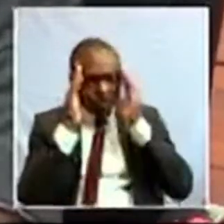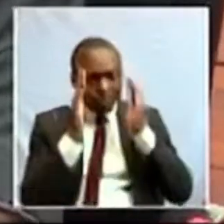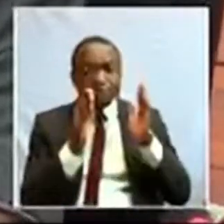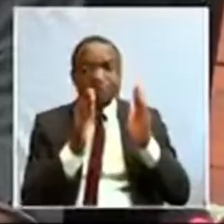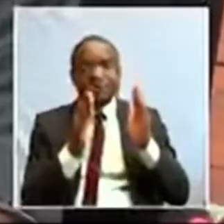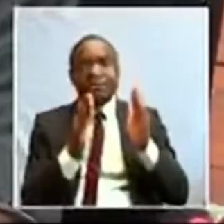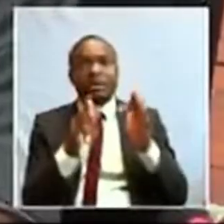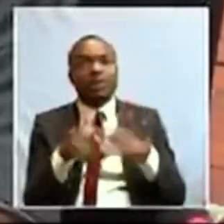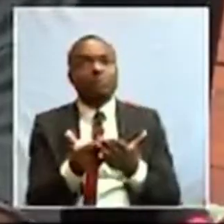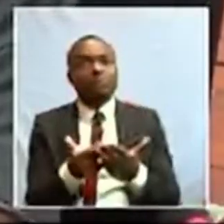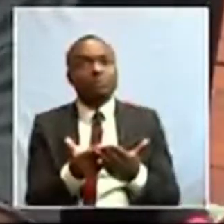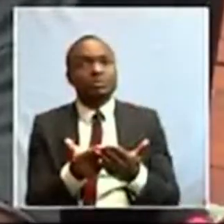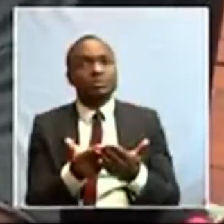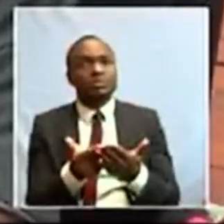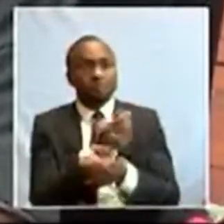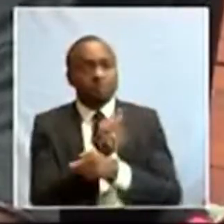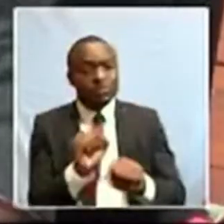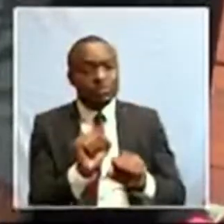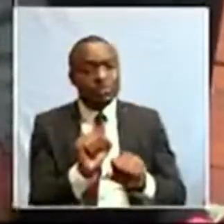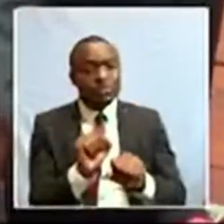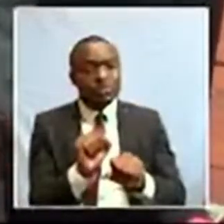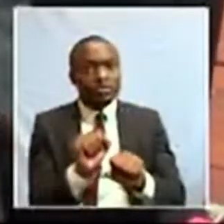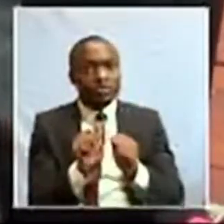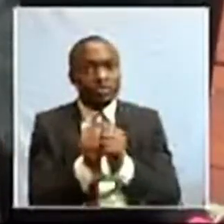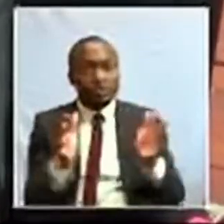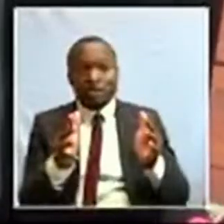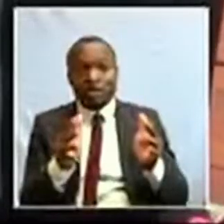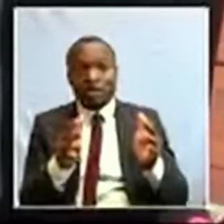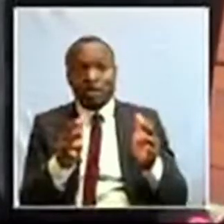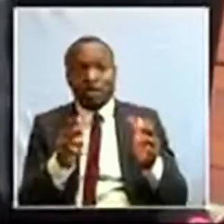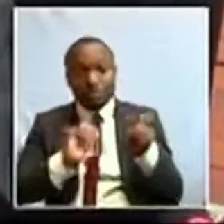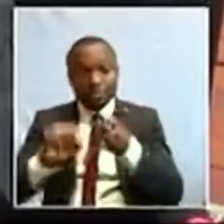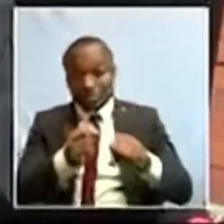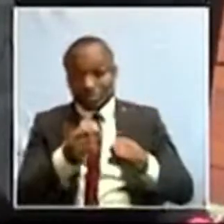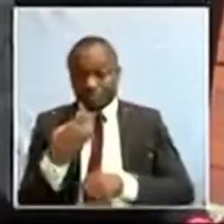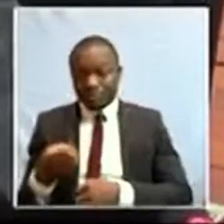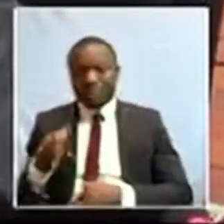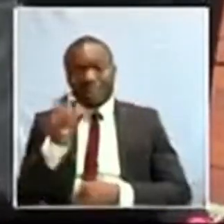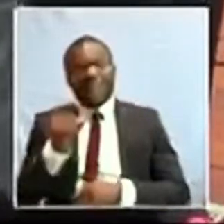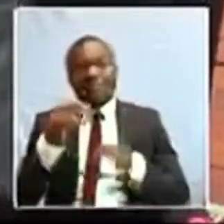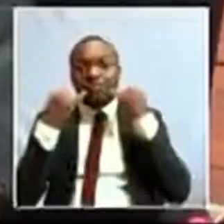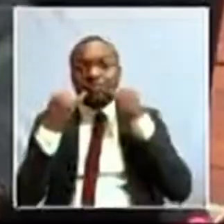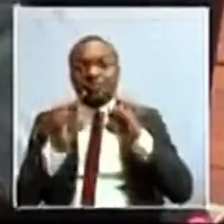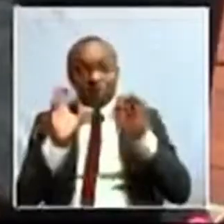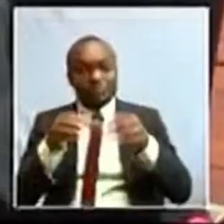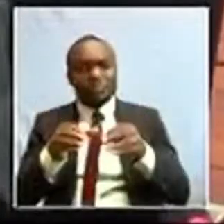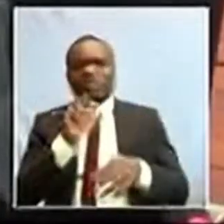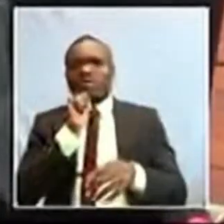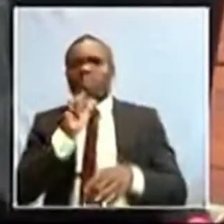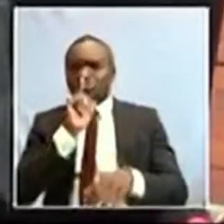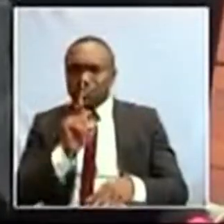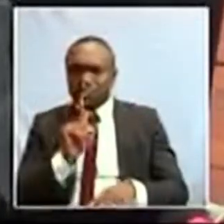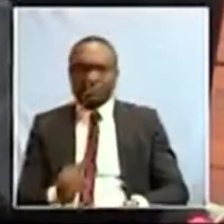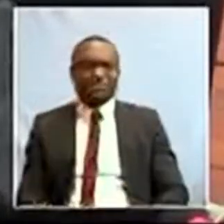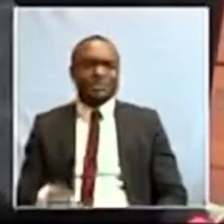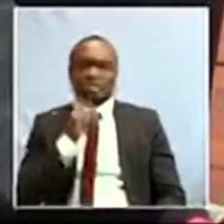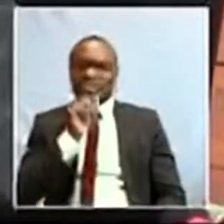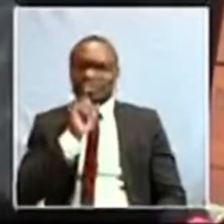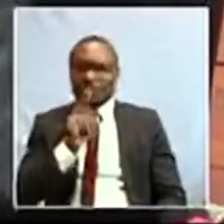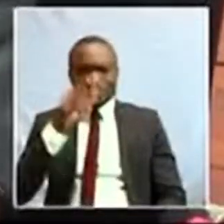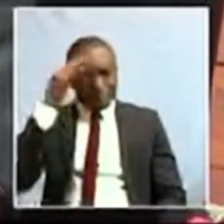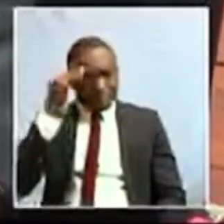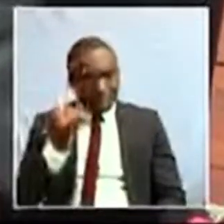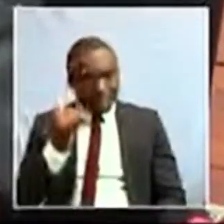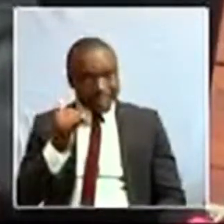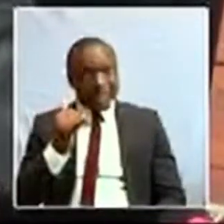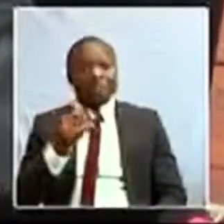without protective equipment? Chair, this they are telling your committee is not real. It's not real, because